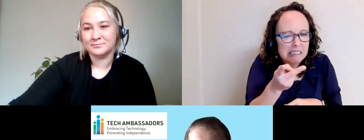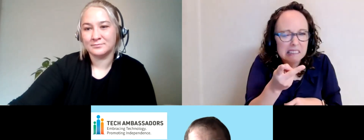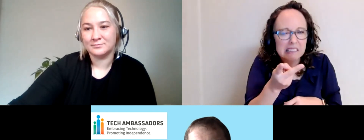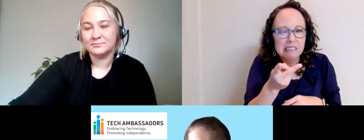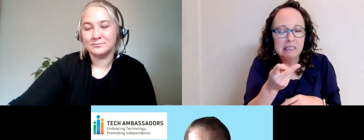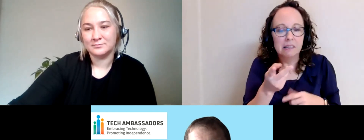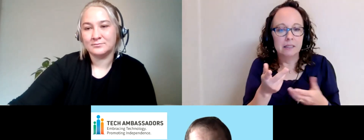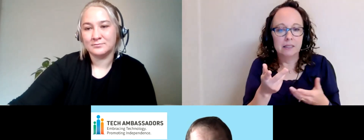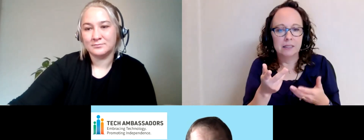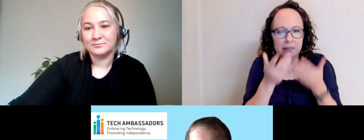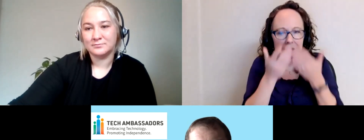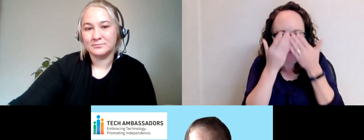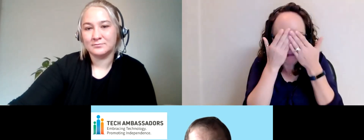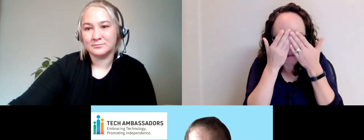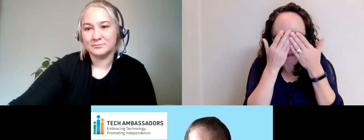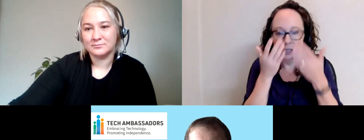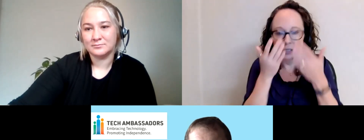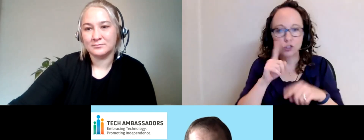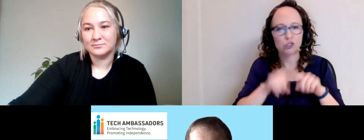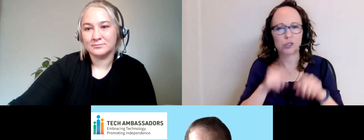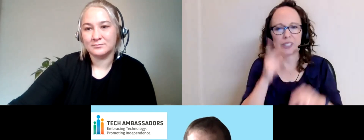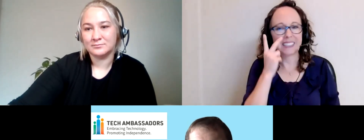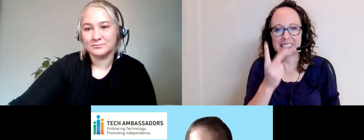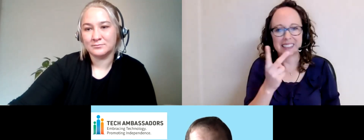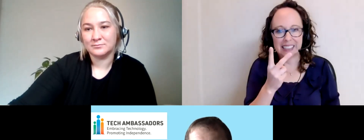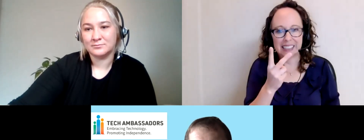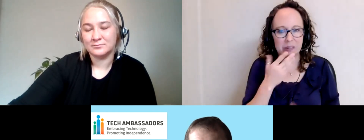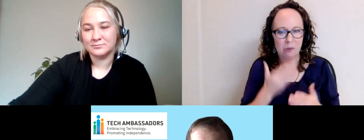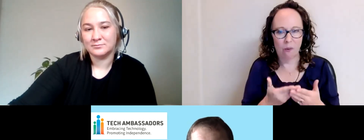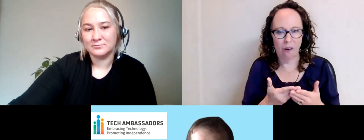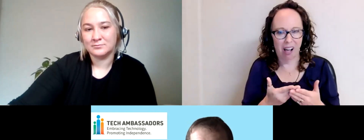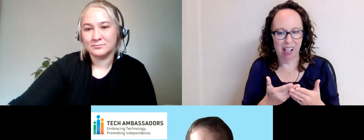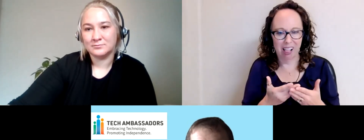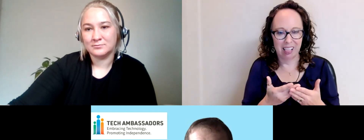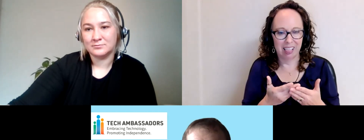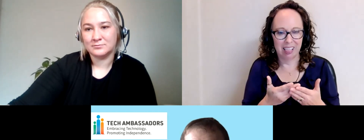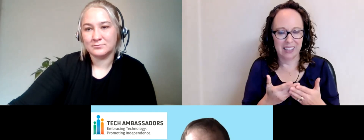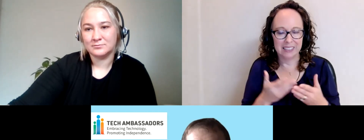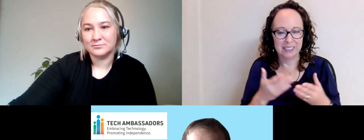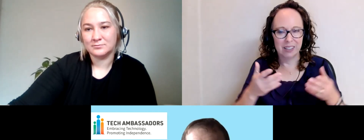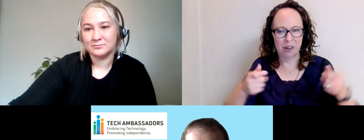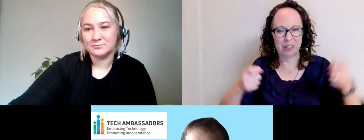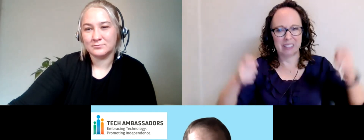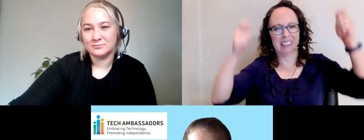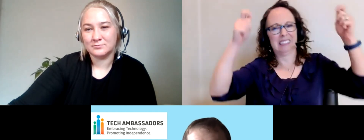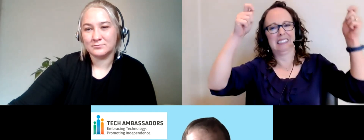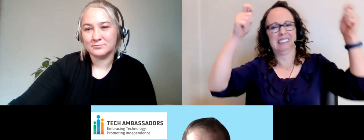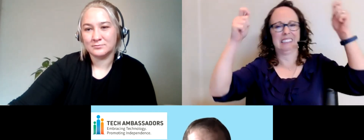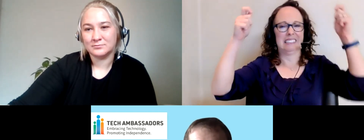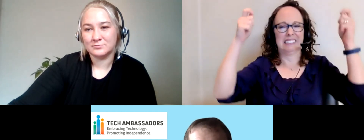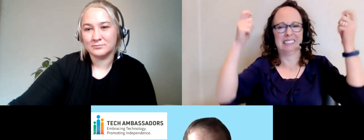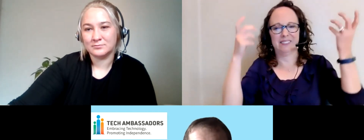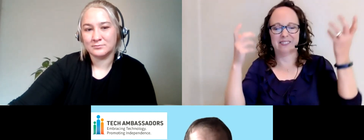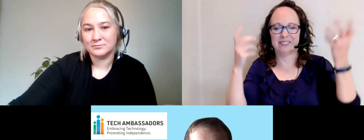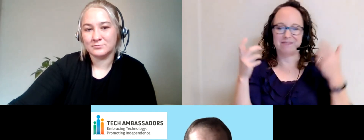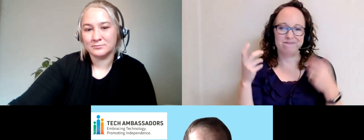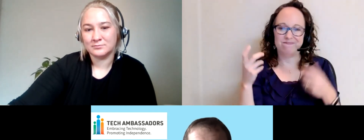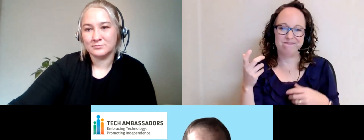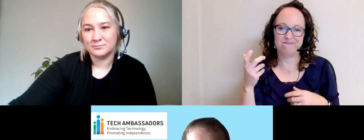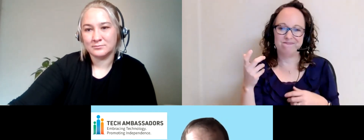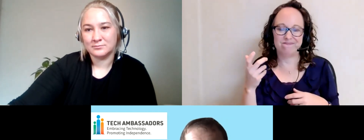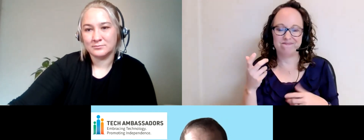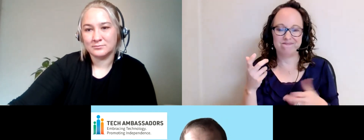like good enough without holding it up right in front of my face like I usually